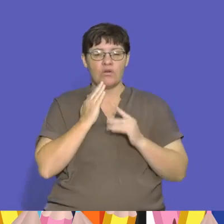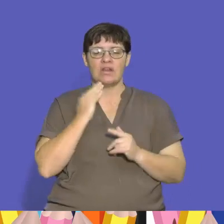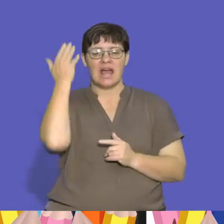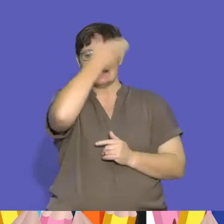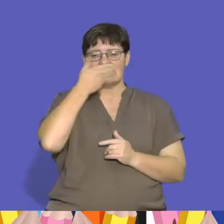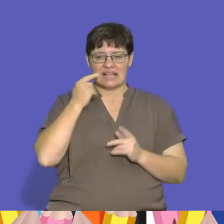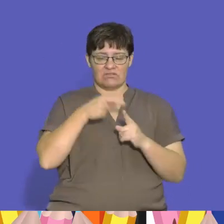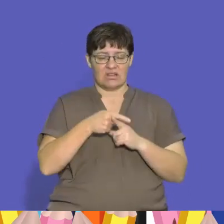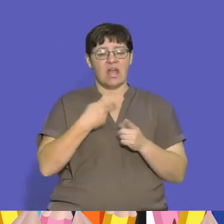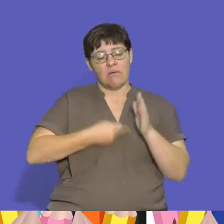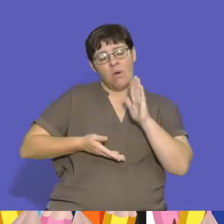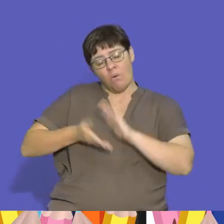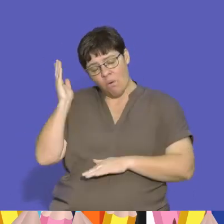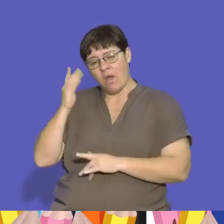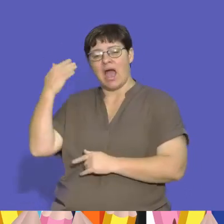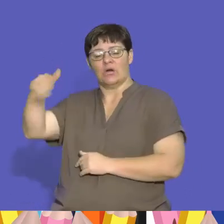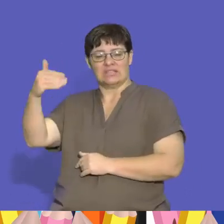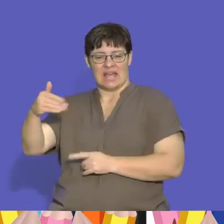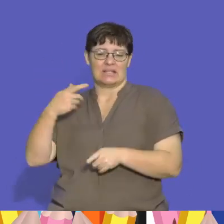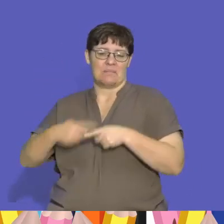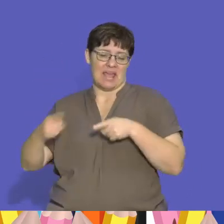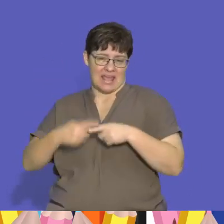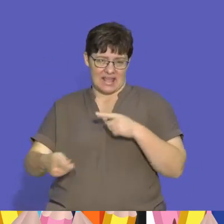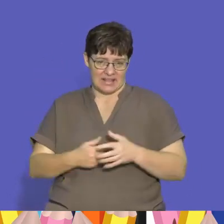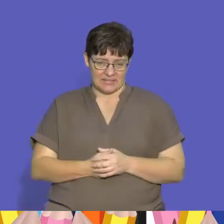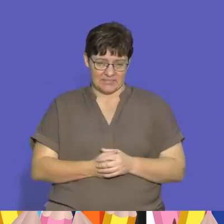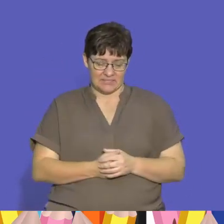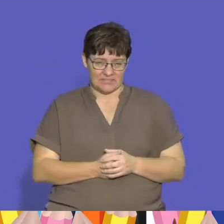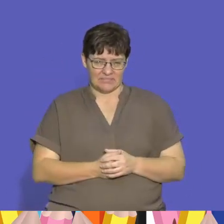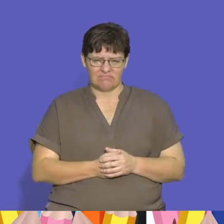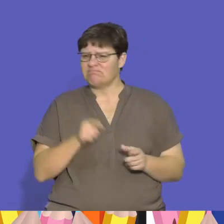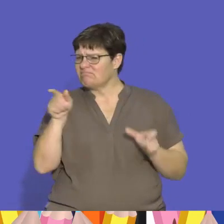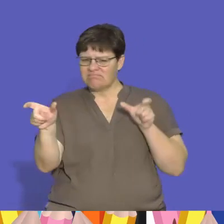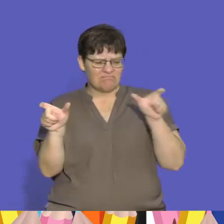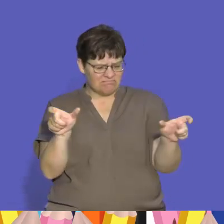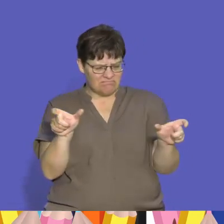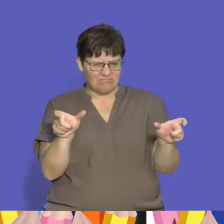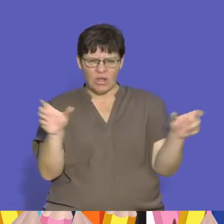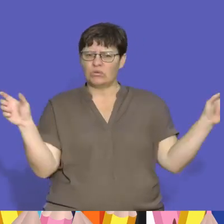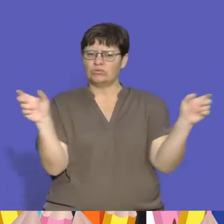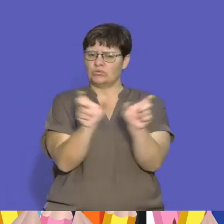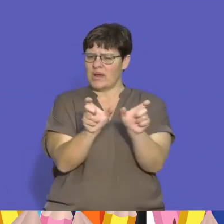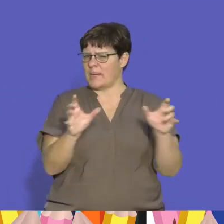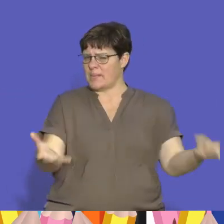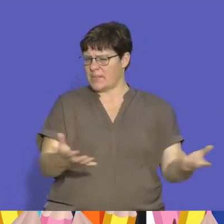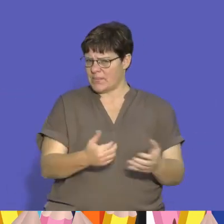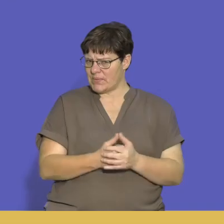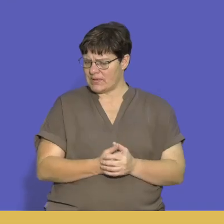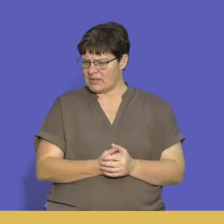sunscreen. He went outside to play. Which word should we use to join these 2